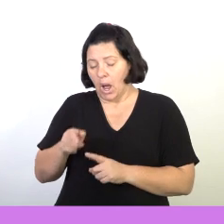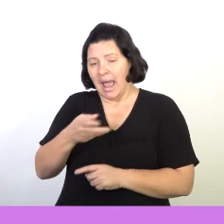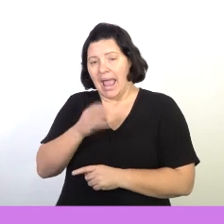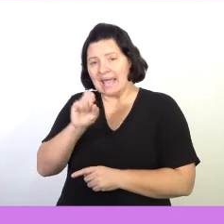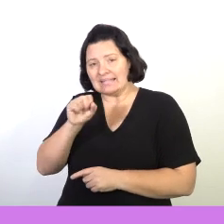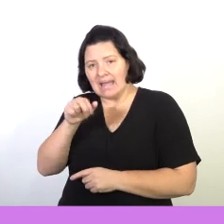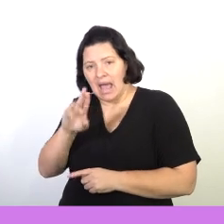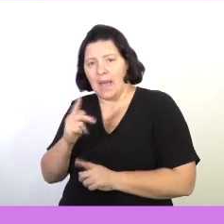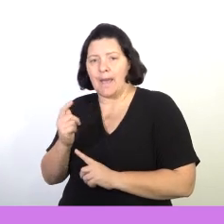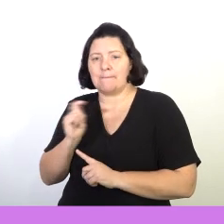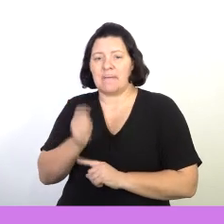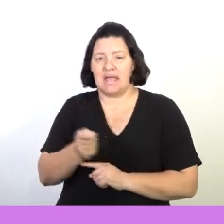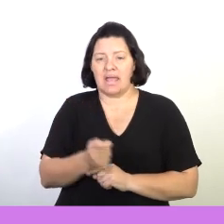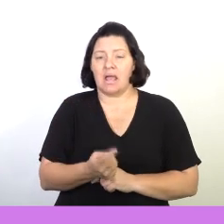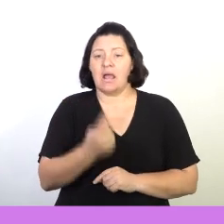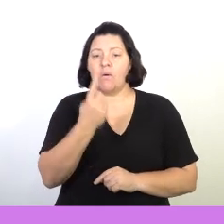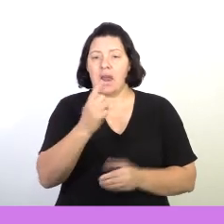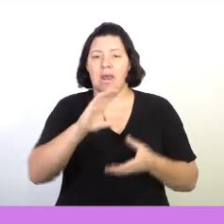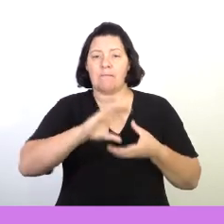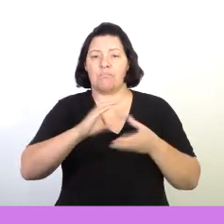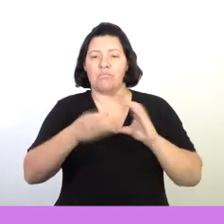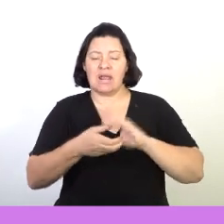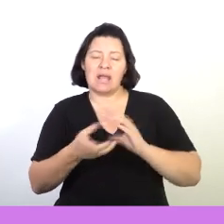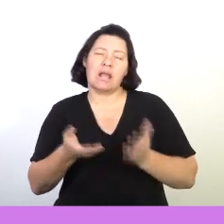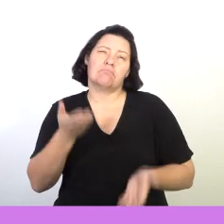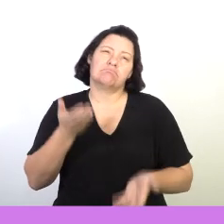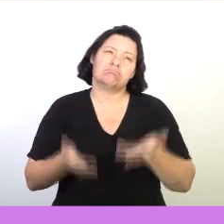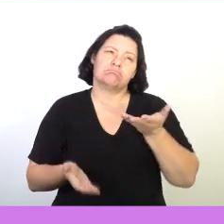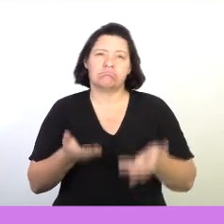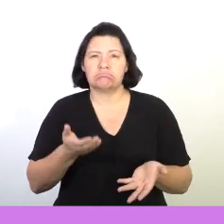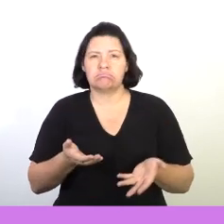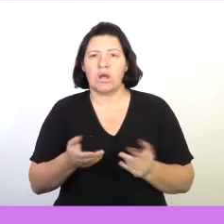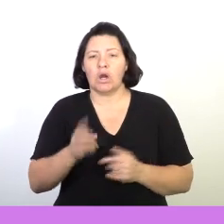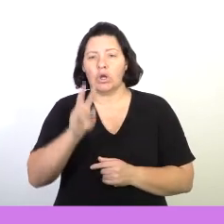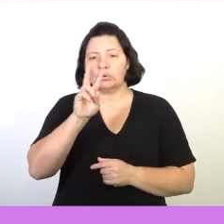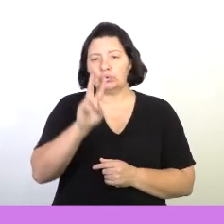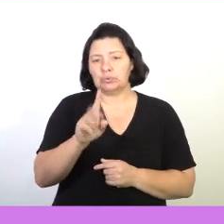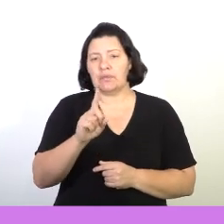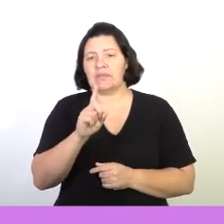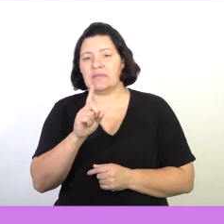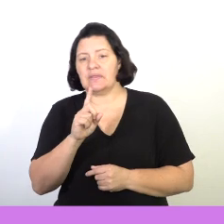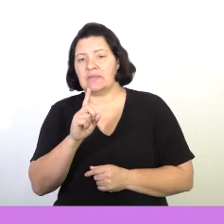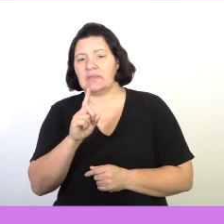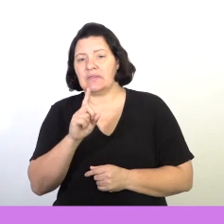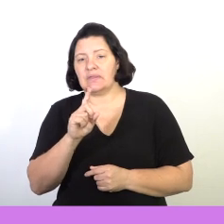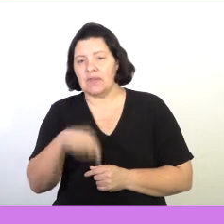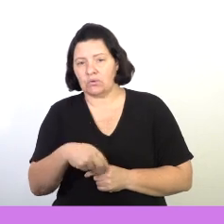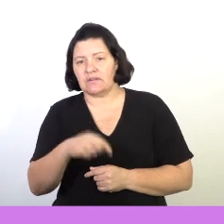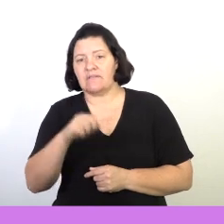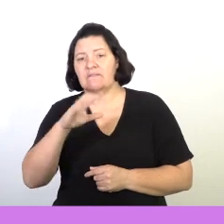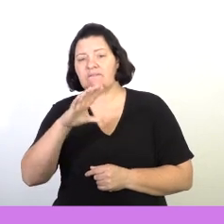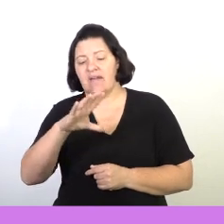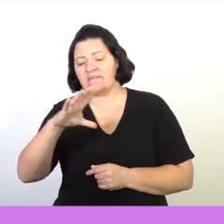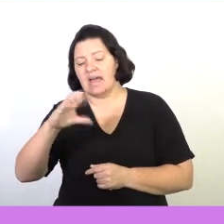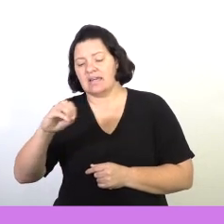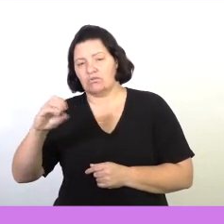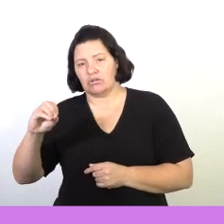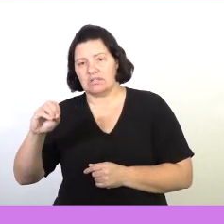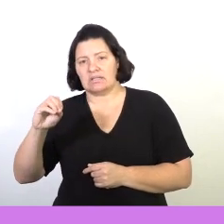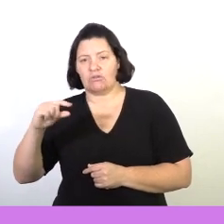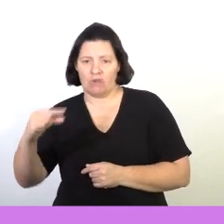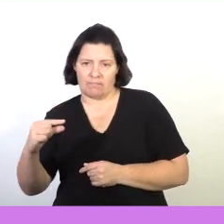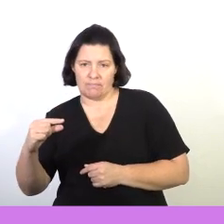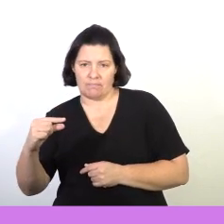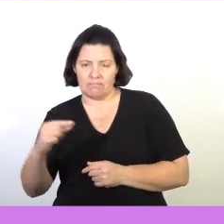that Esther will pay if a brick has a mass of 2,500